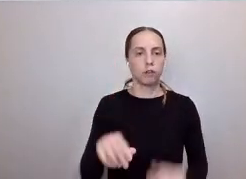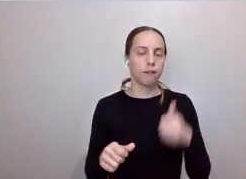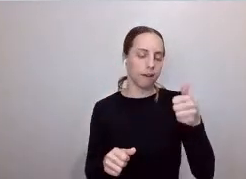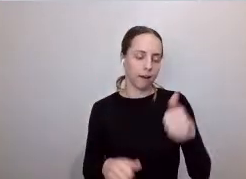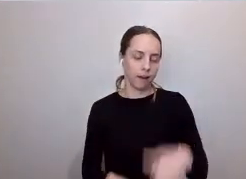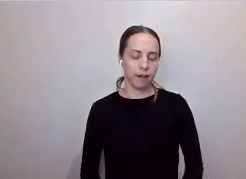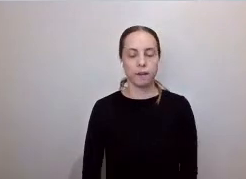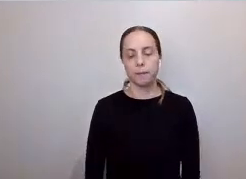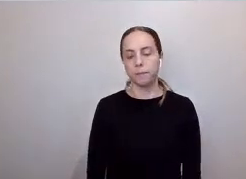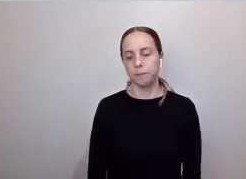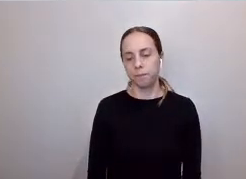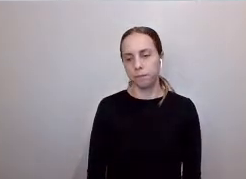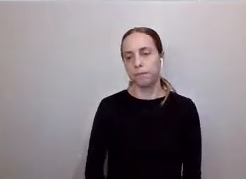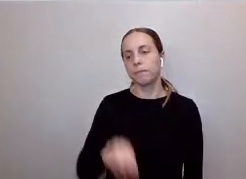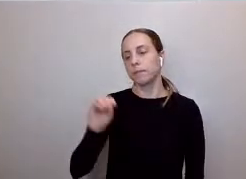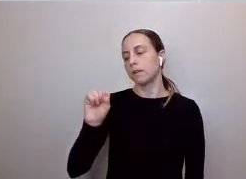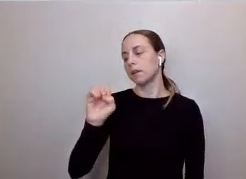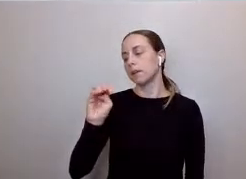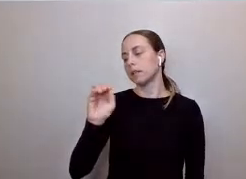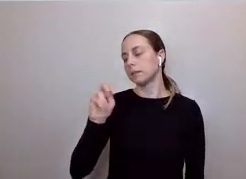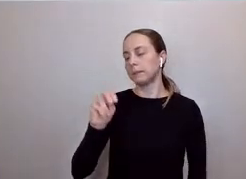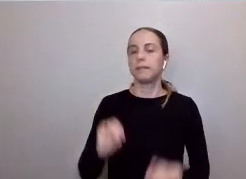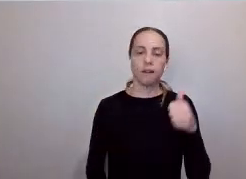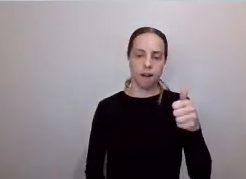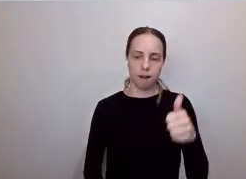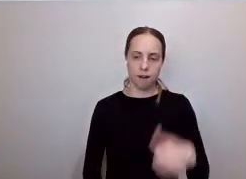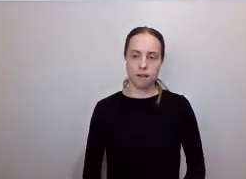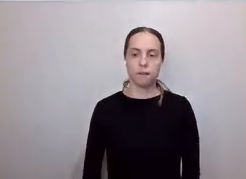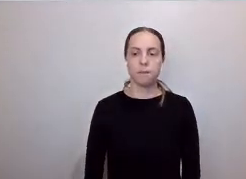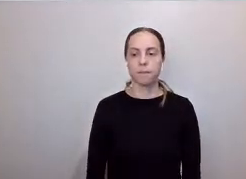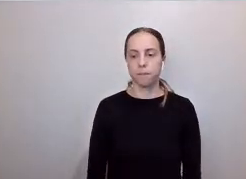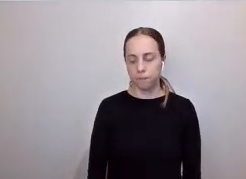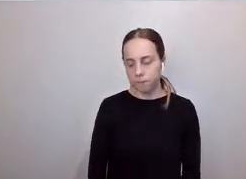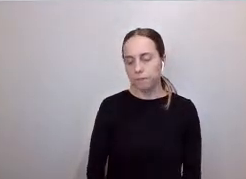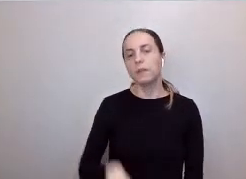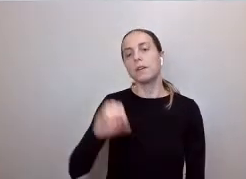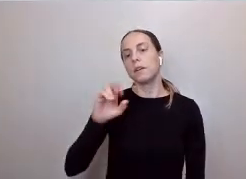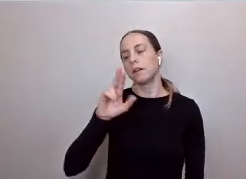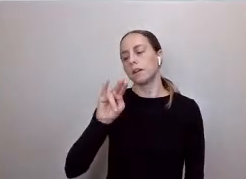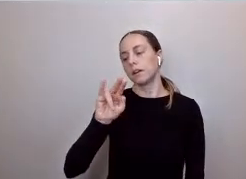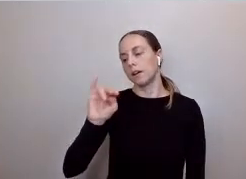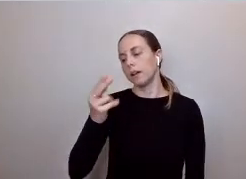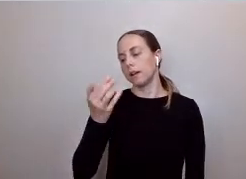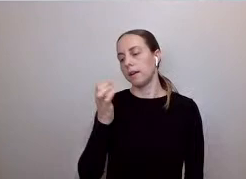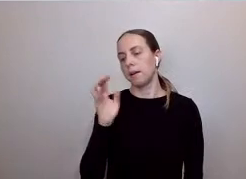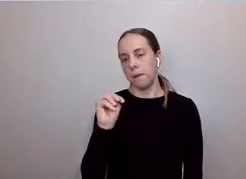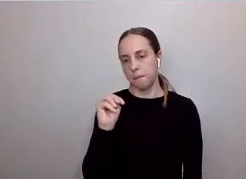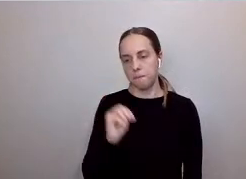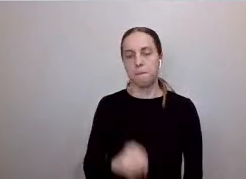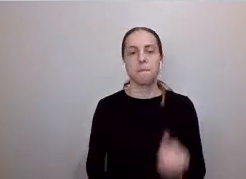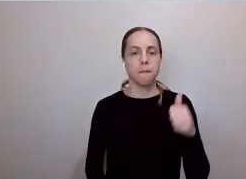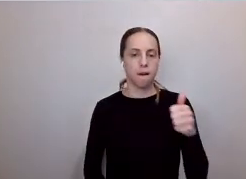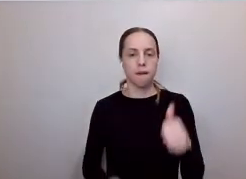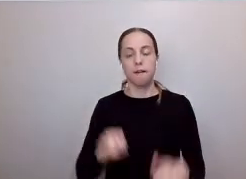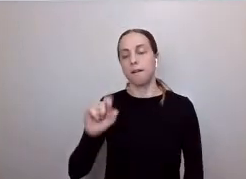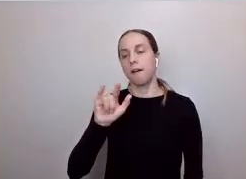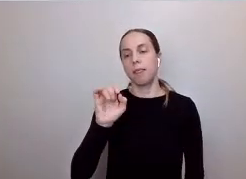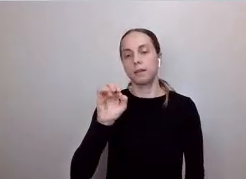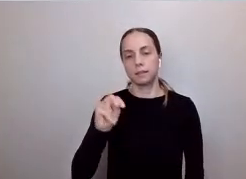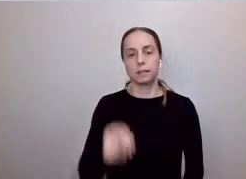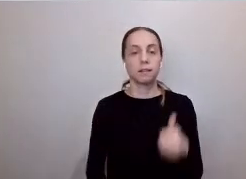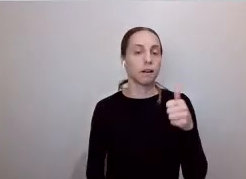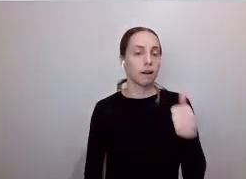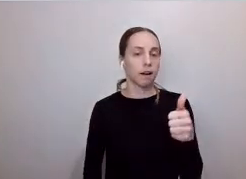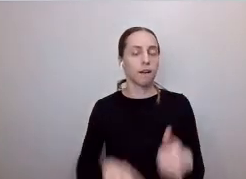Osman. Aye. Councilmember Cunningham. Aye. Councilmember Ellison. Aye. Vice President